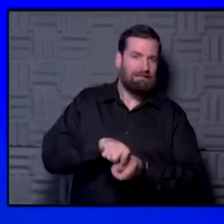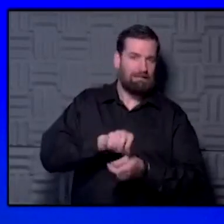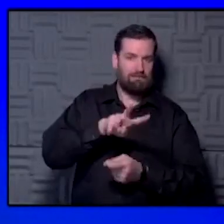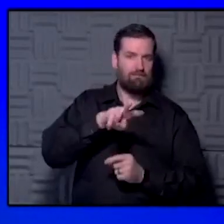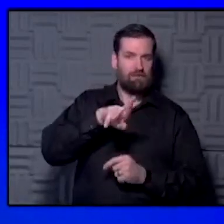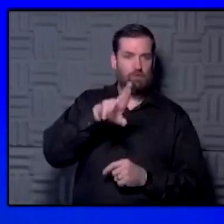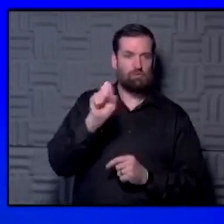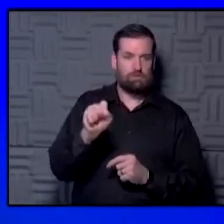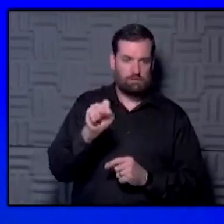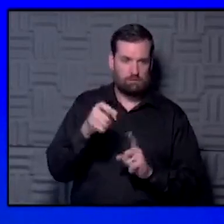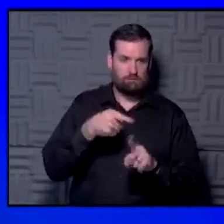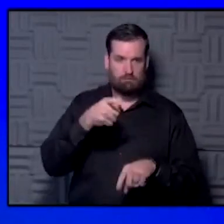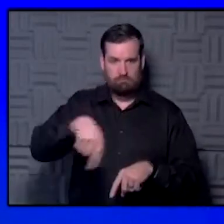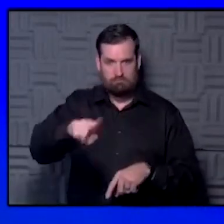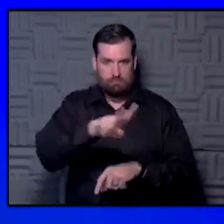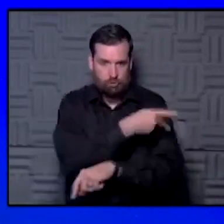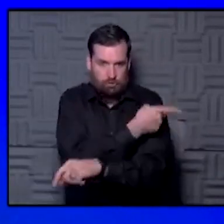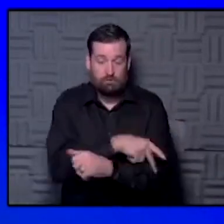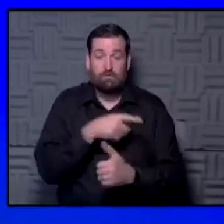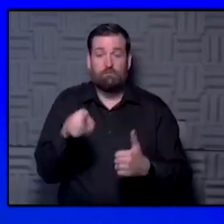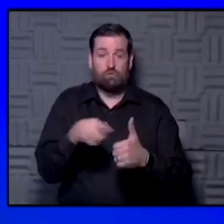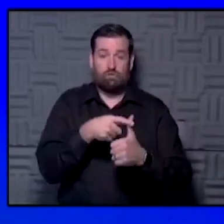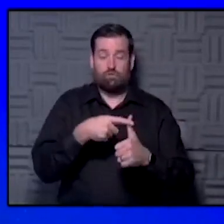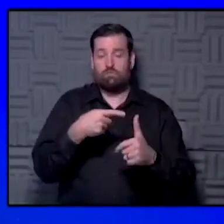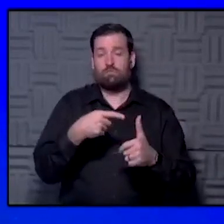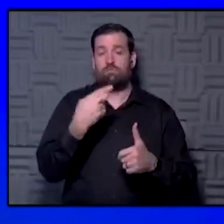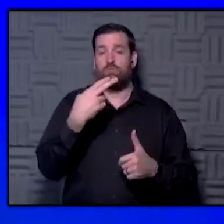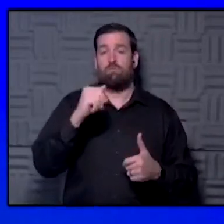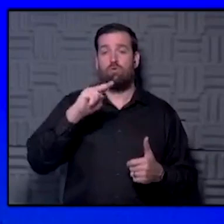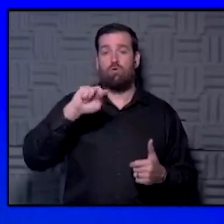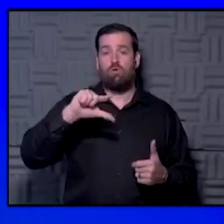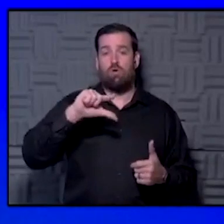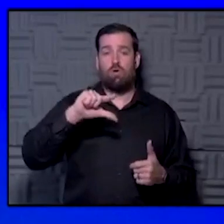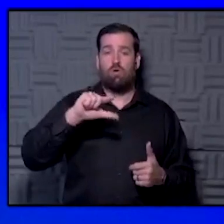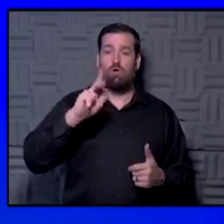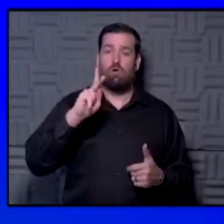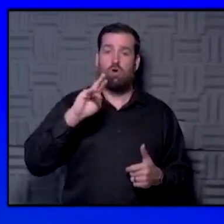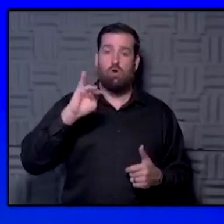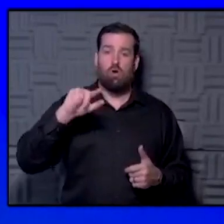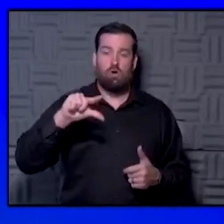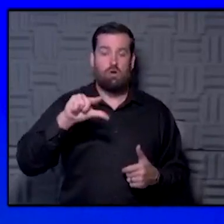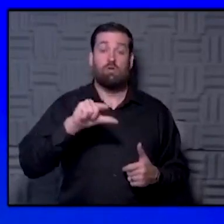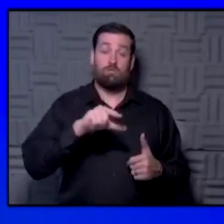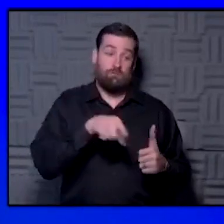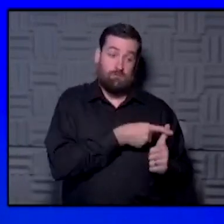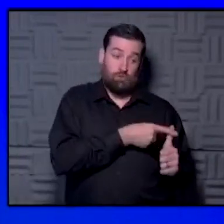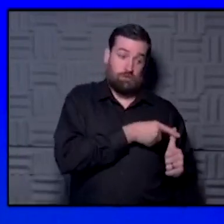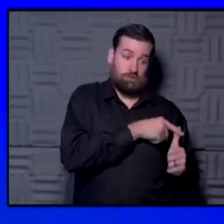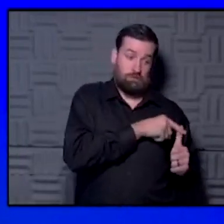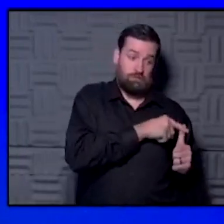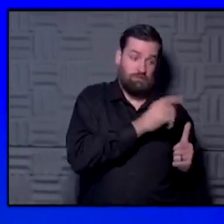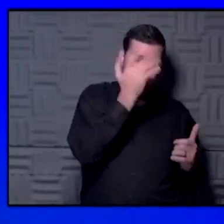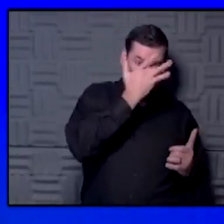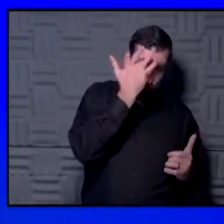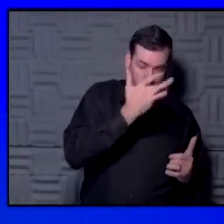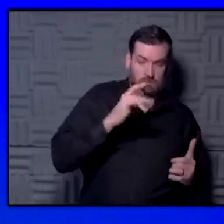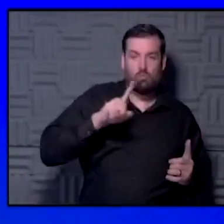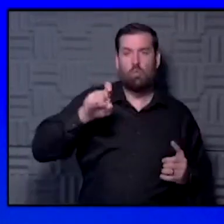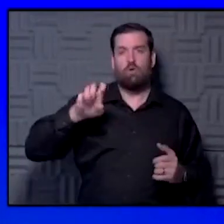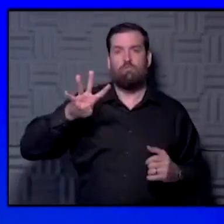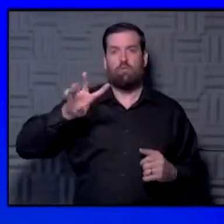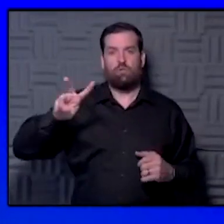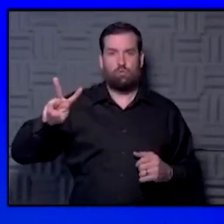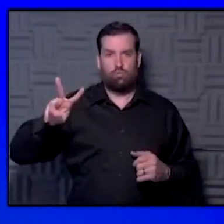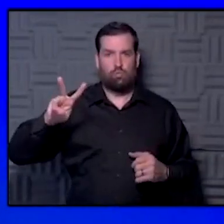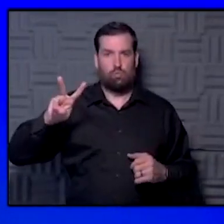patients. I believe the first one from Hong Kong was 142 days from their original infection. I don't know about the